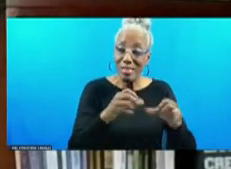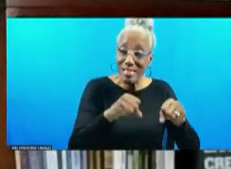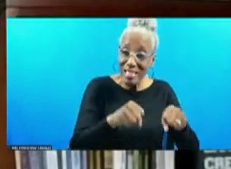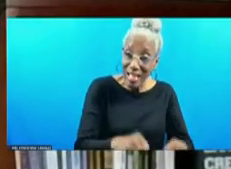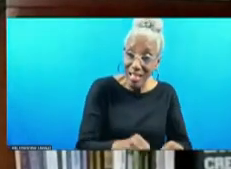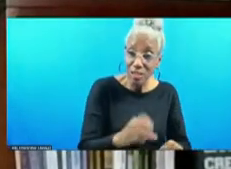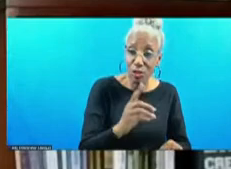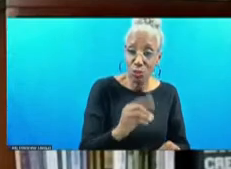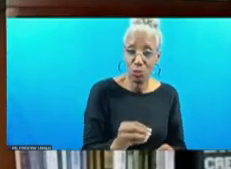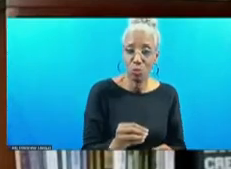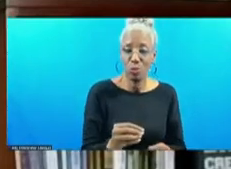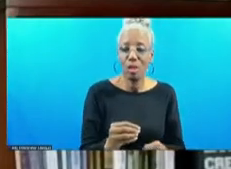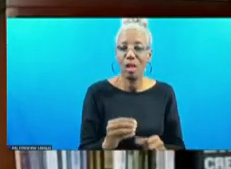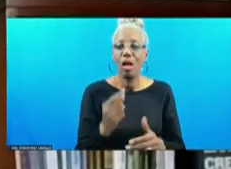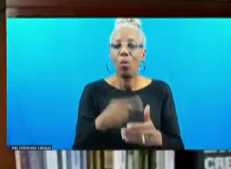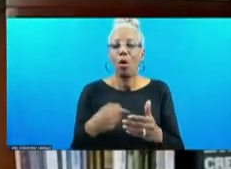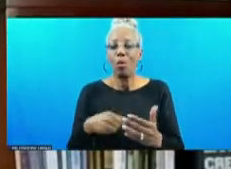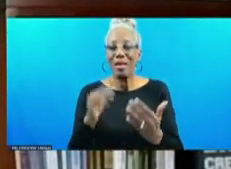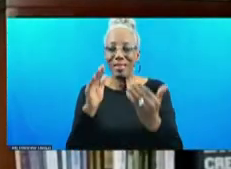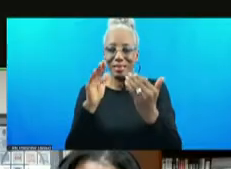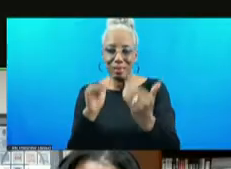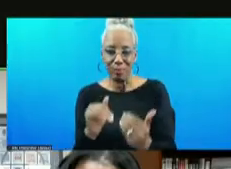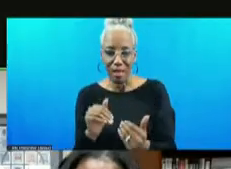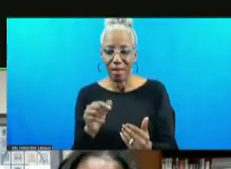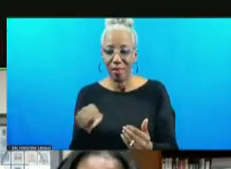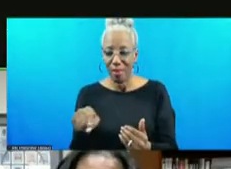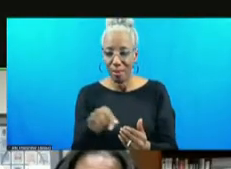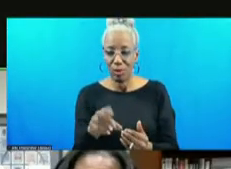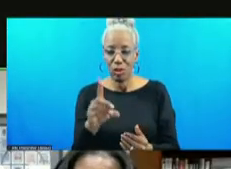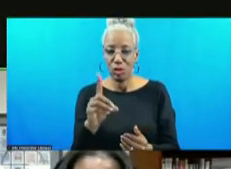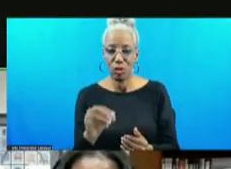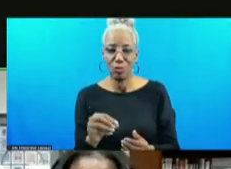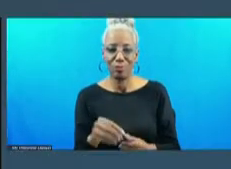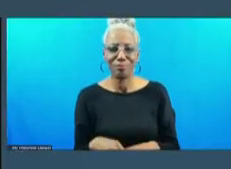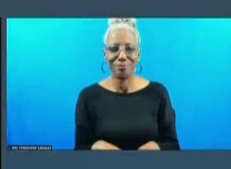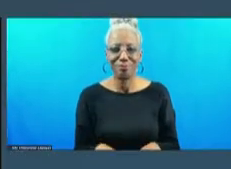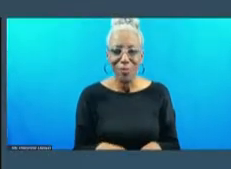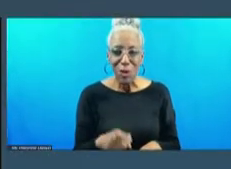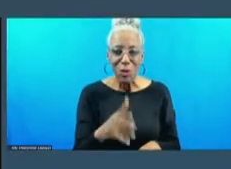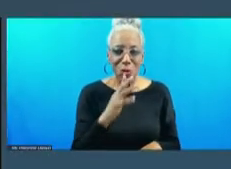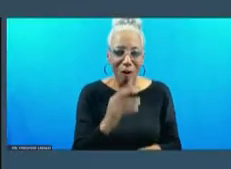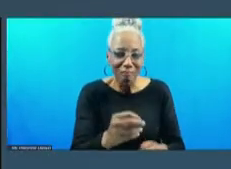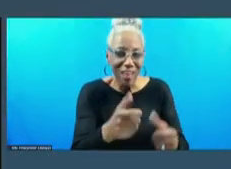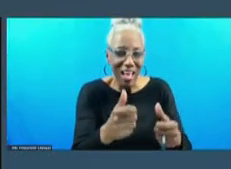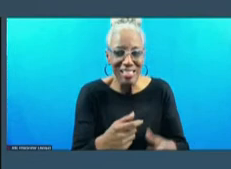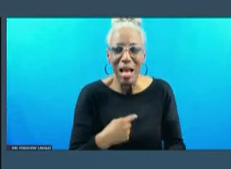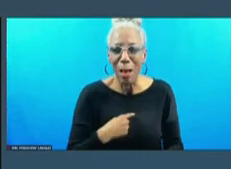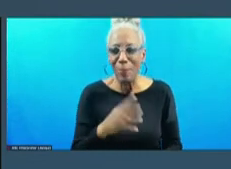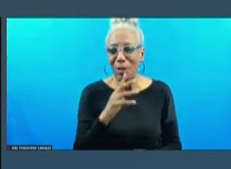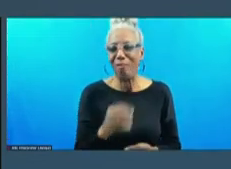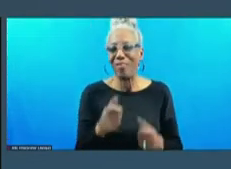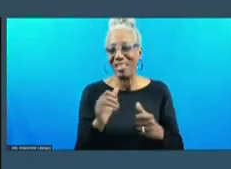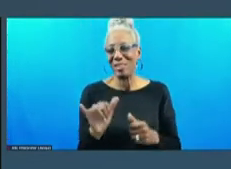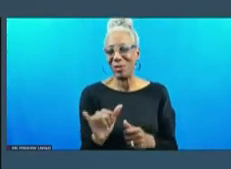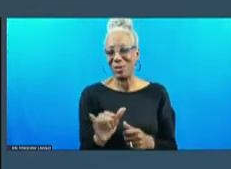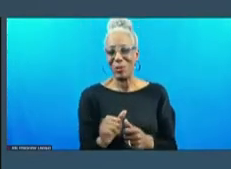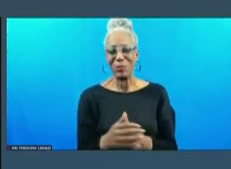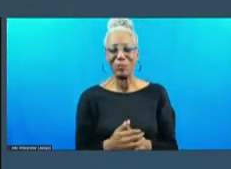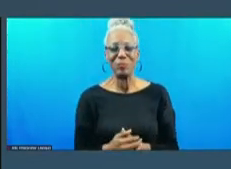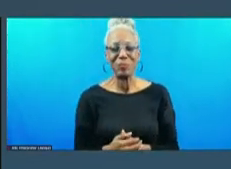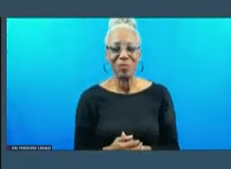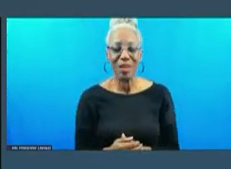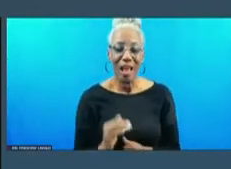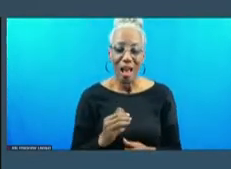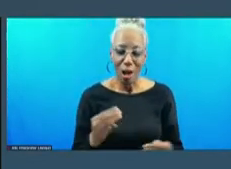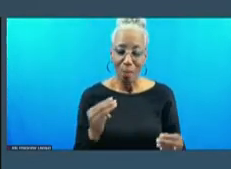Lisa, because you said you were going to talk fast, so I'm going to try to talk fast too. In our Eureka Math curriculum, in that curriculum, we build